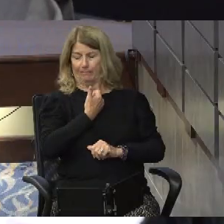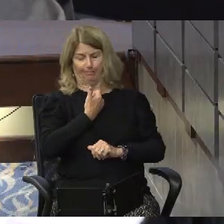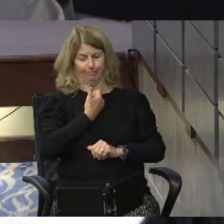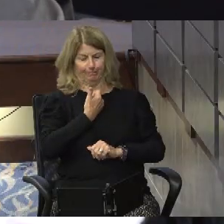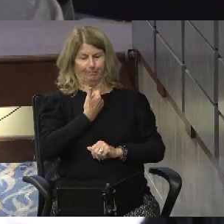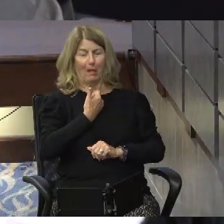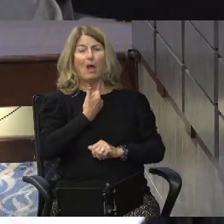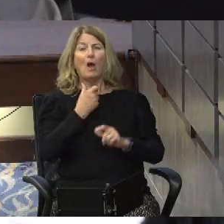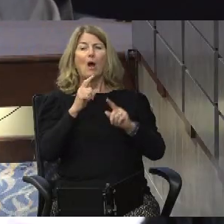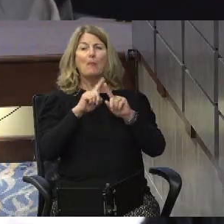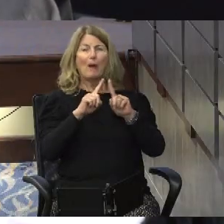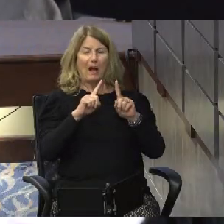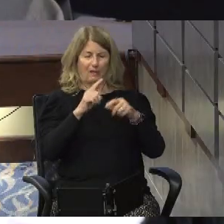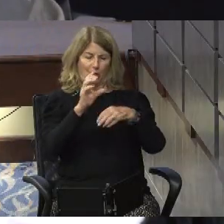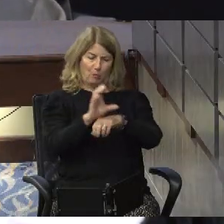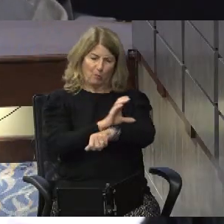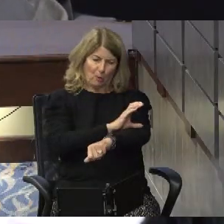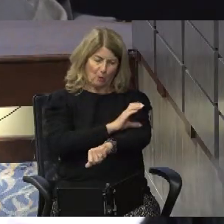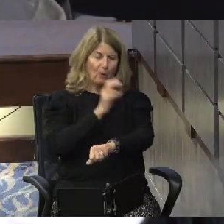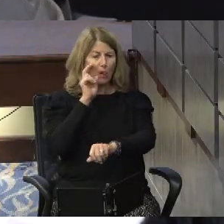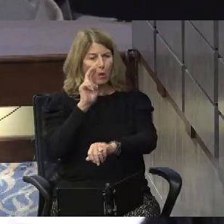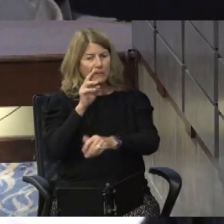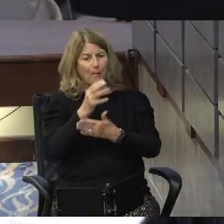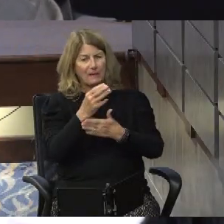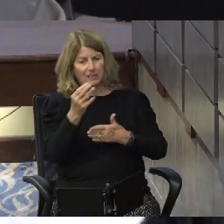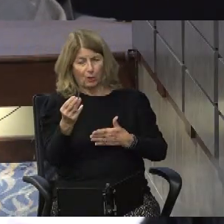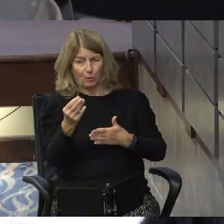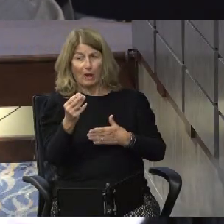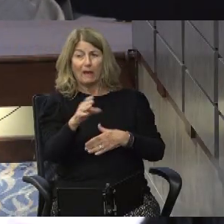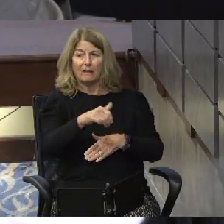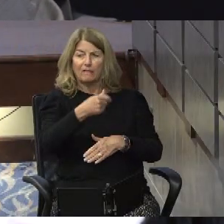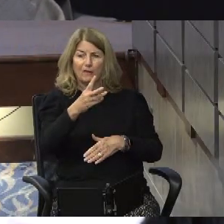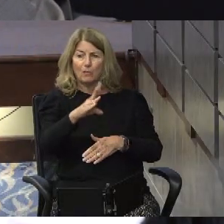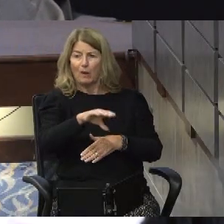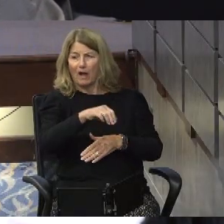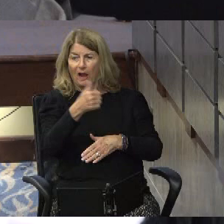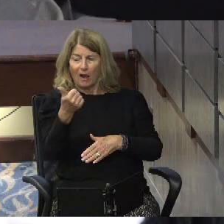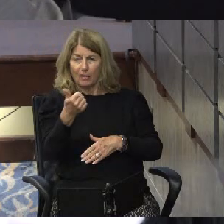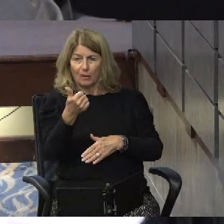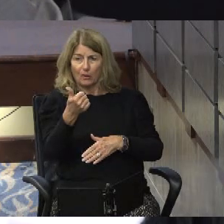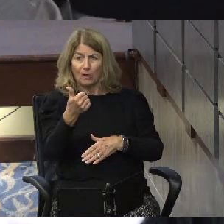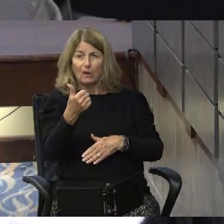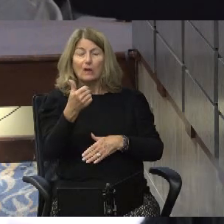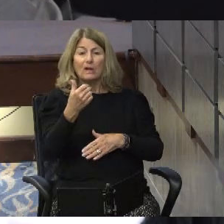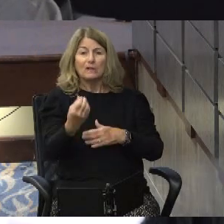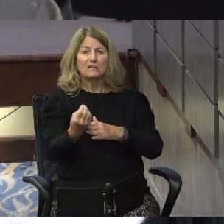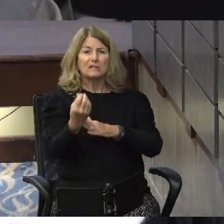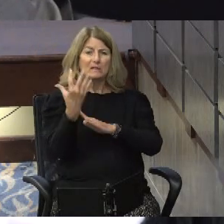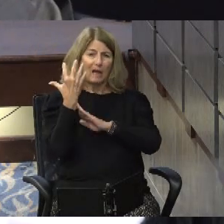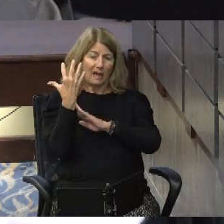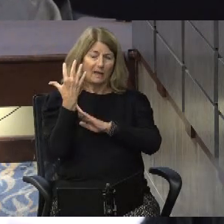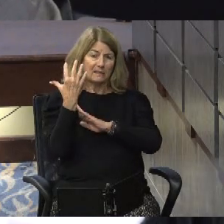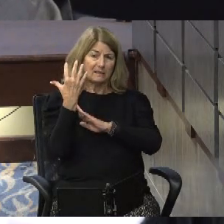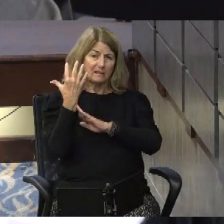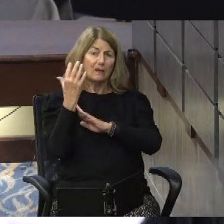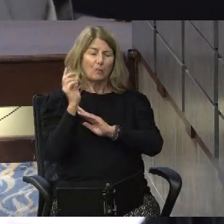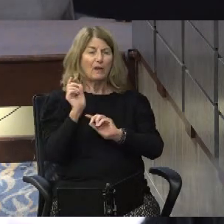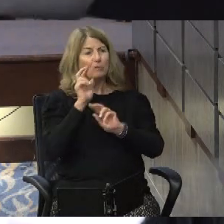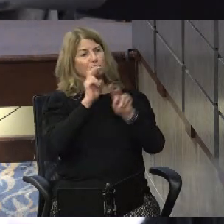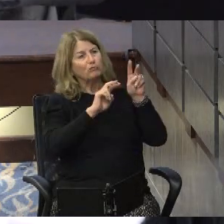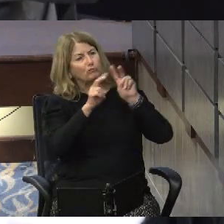digitally looked at this material at a couple other sites, and Scott and I may end up in Dallas here in a day or two looking at a couple of things up there.